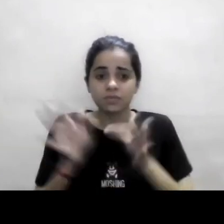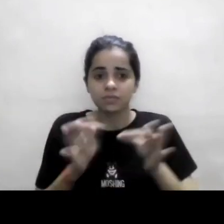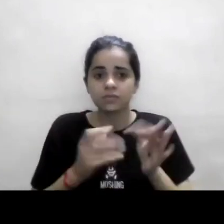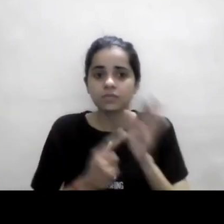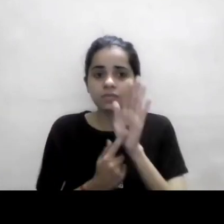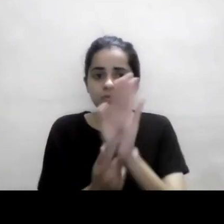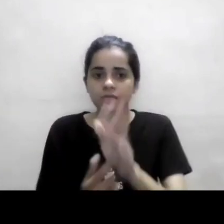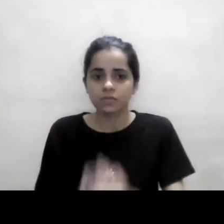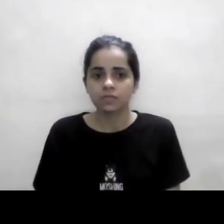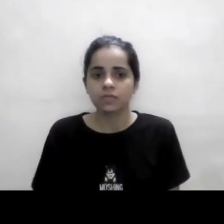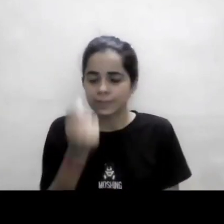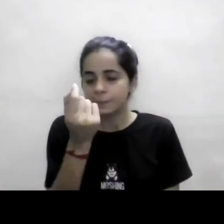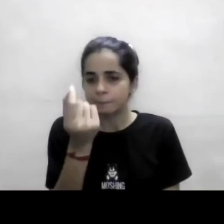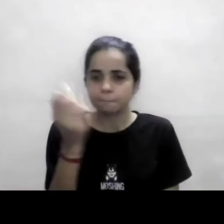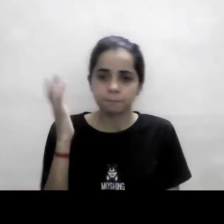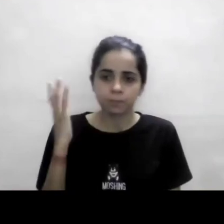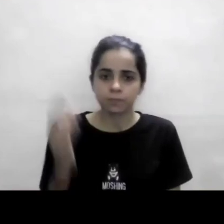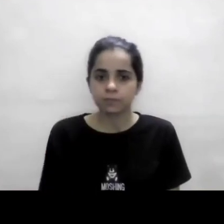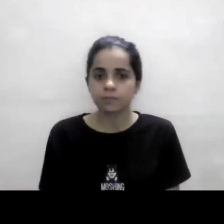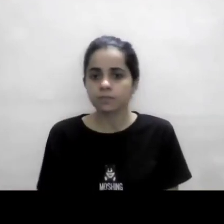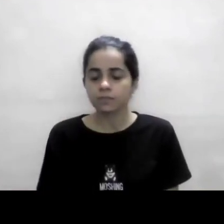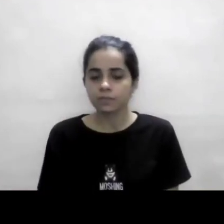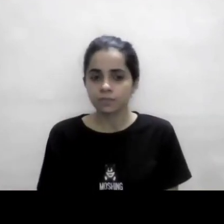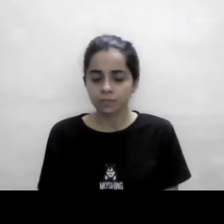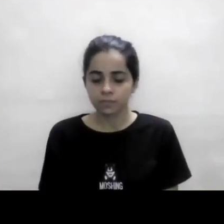Just give me a minute.